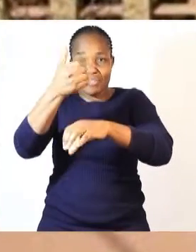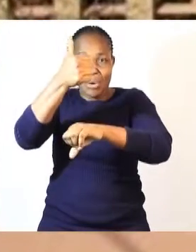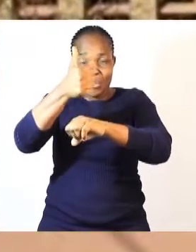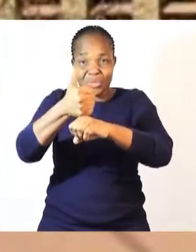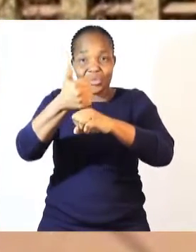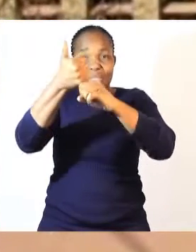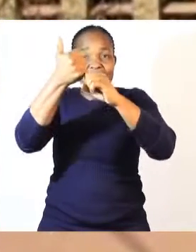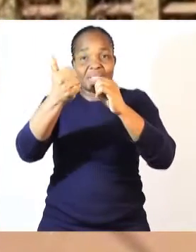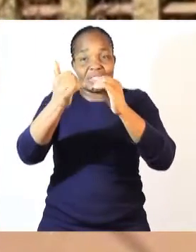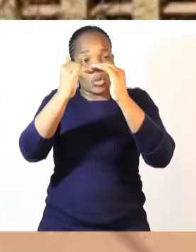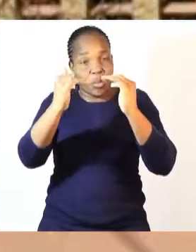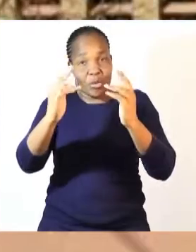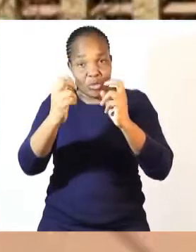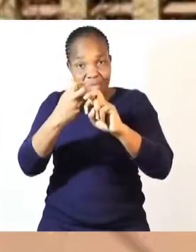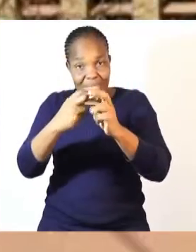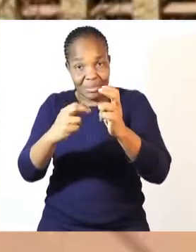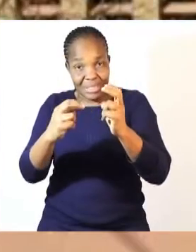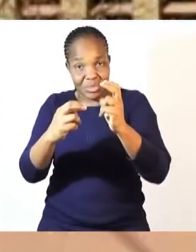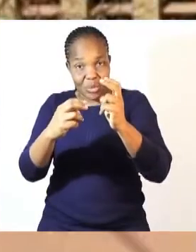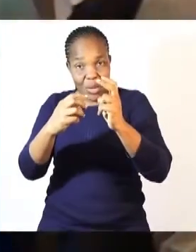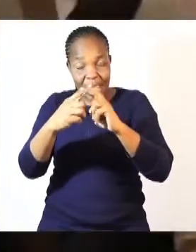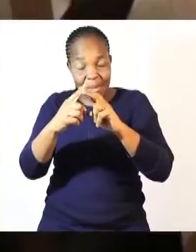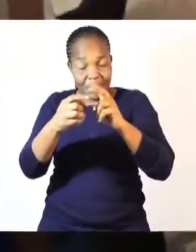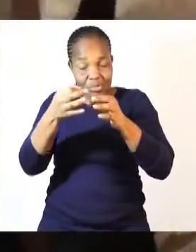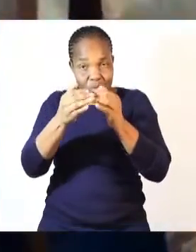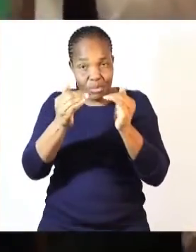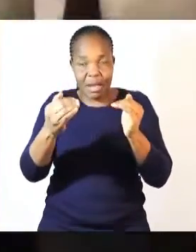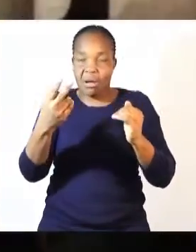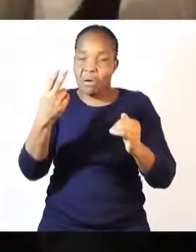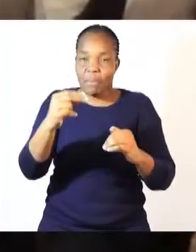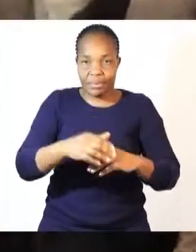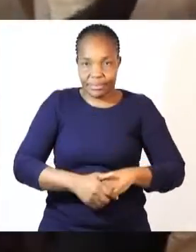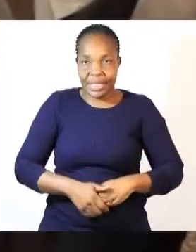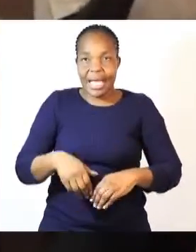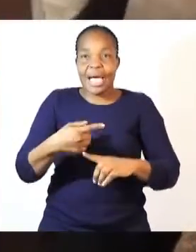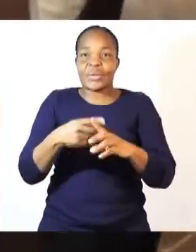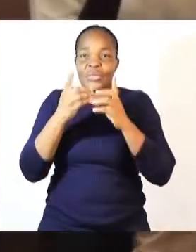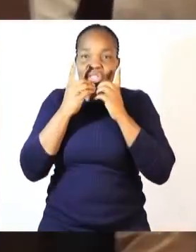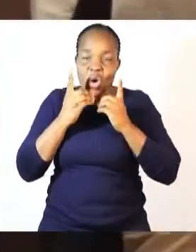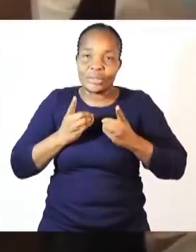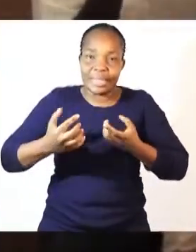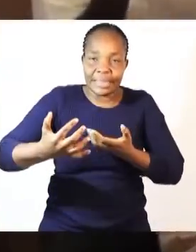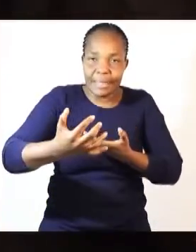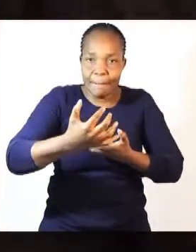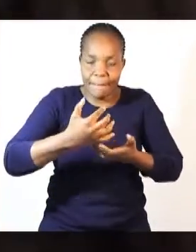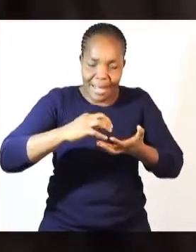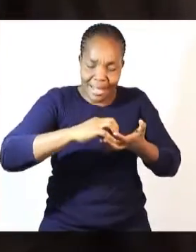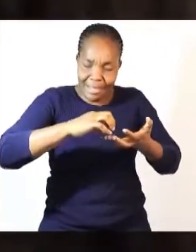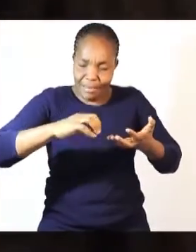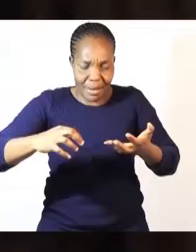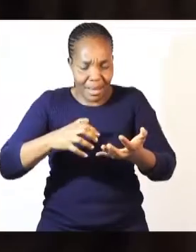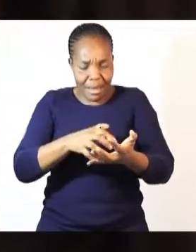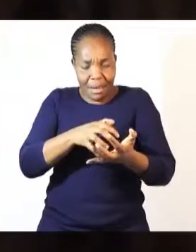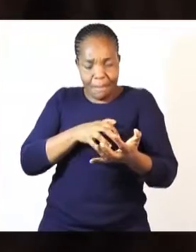accommodate issues faced by persons with disabilities. Reliable and comprehensive data collection and dissemination can help